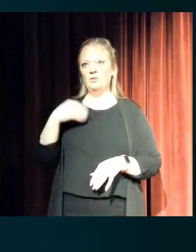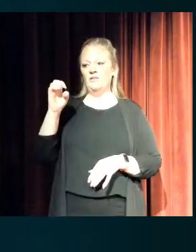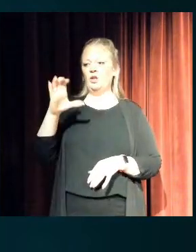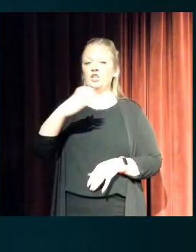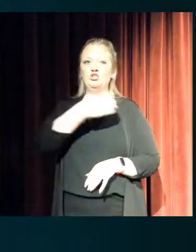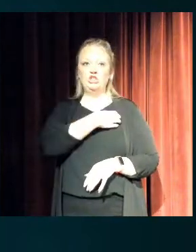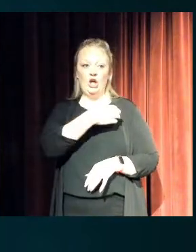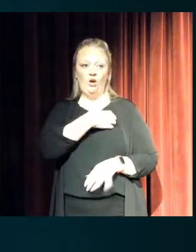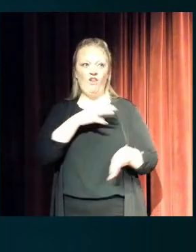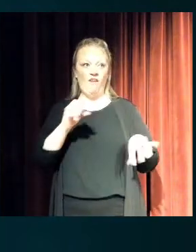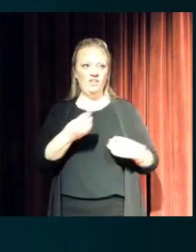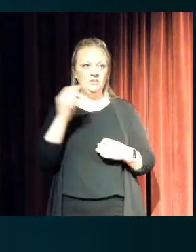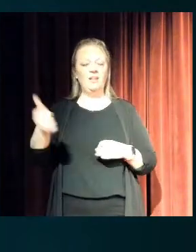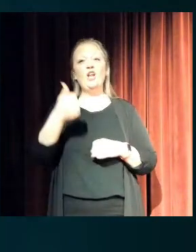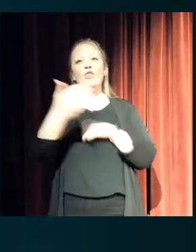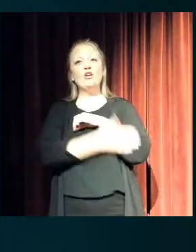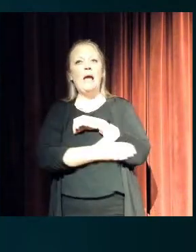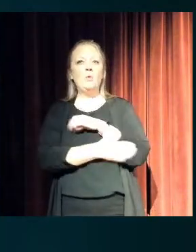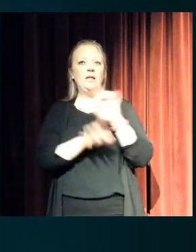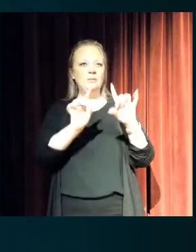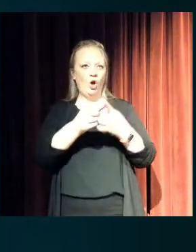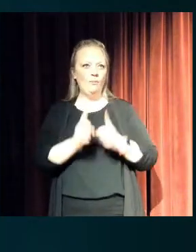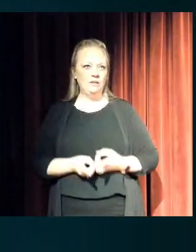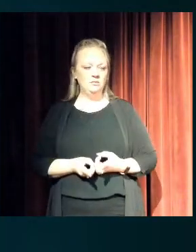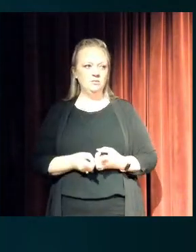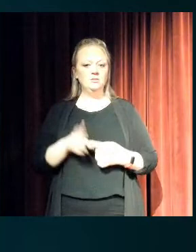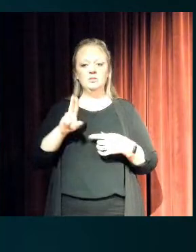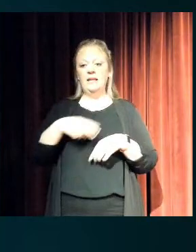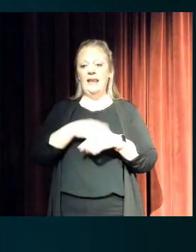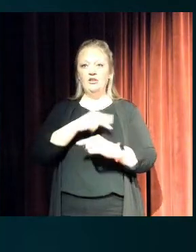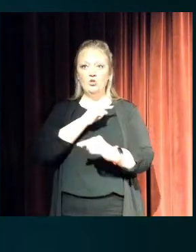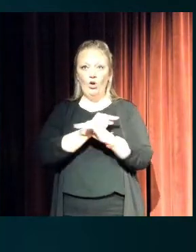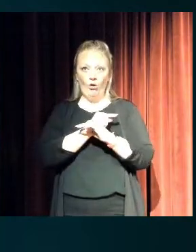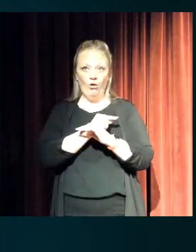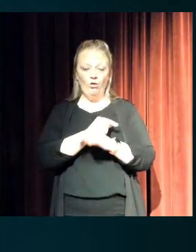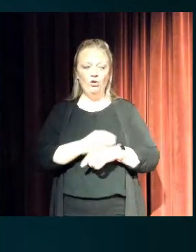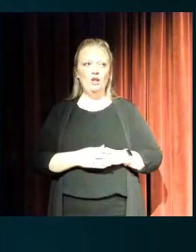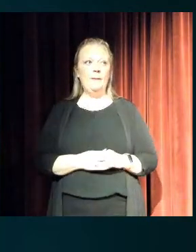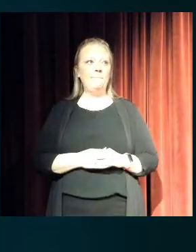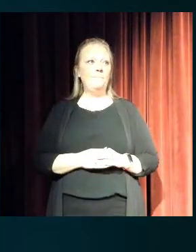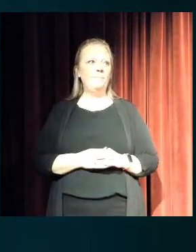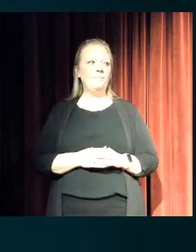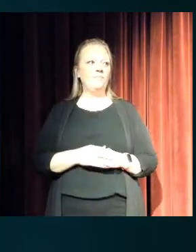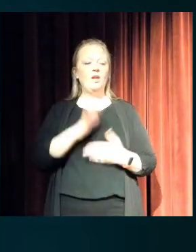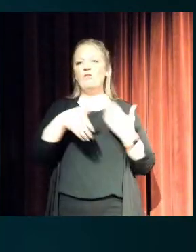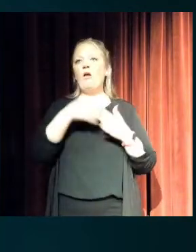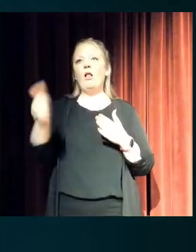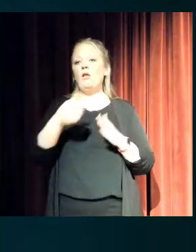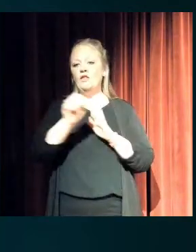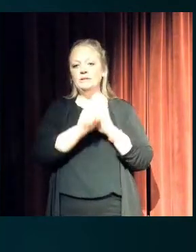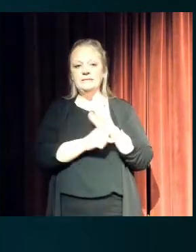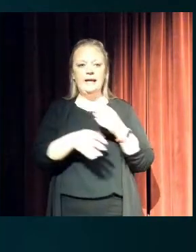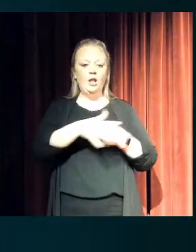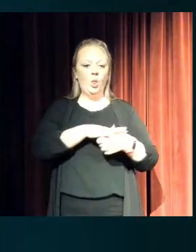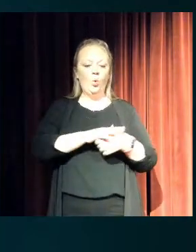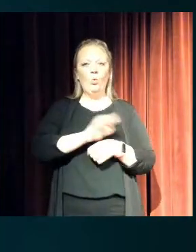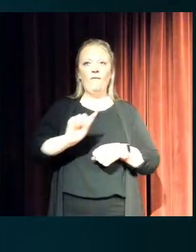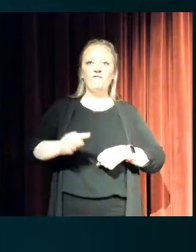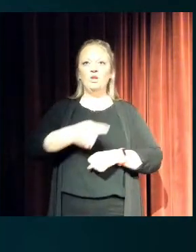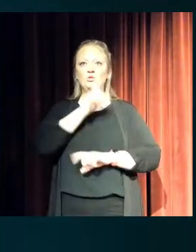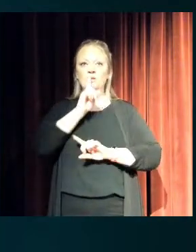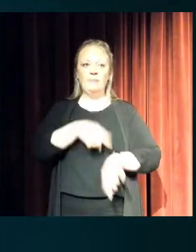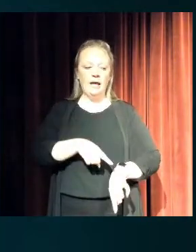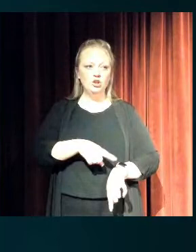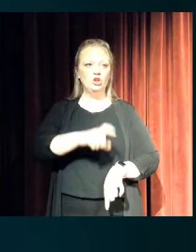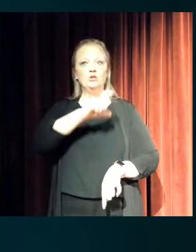County Sheriff's Office and other county departments, the National Guard, and all other state and local first responders,